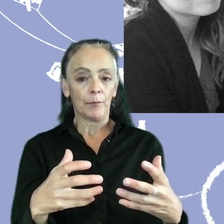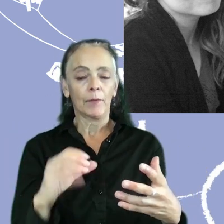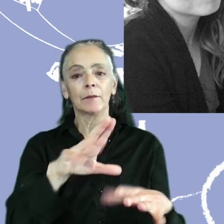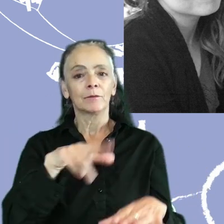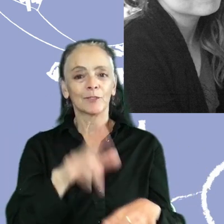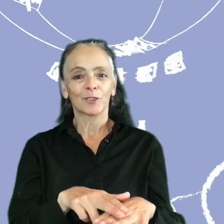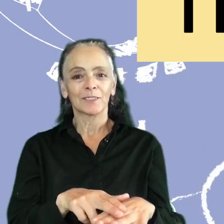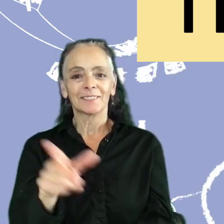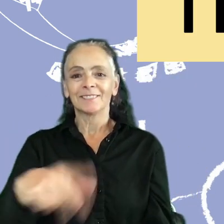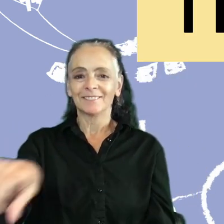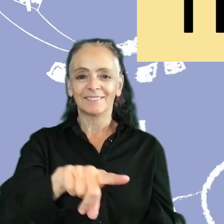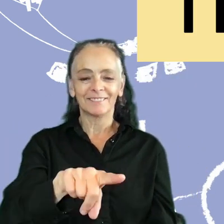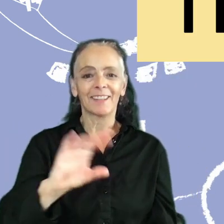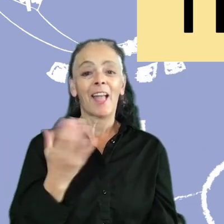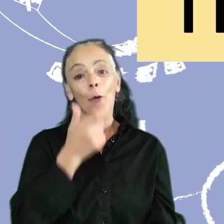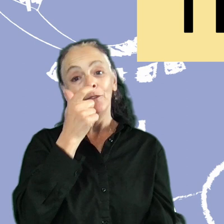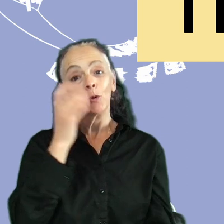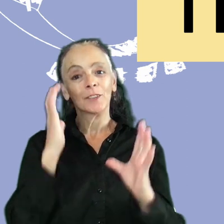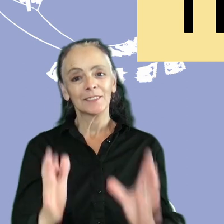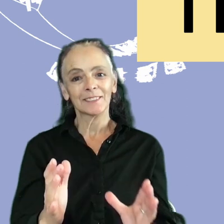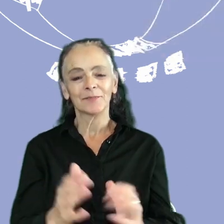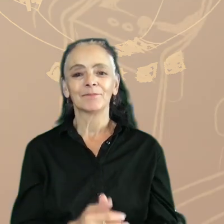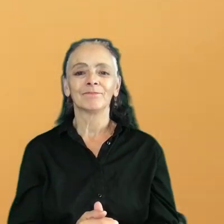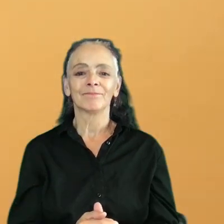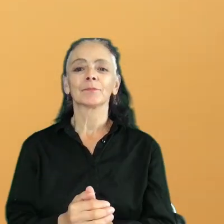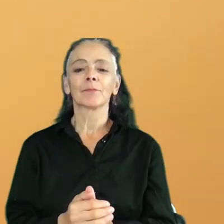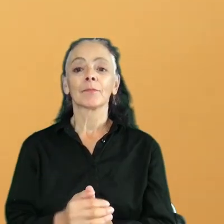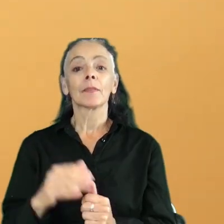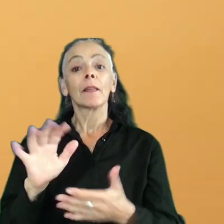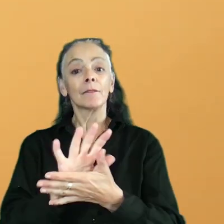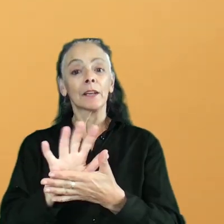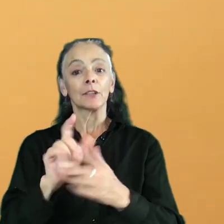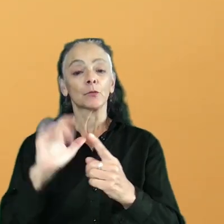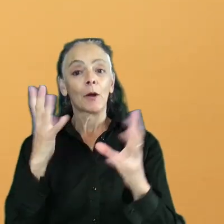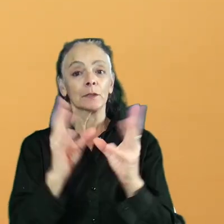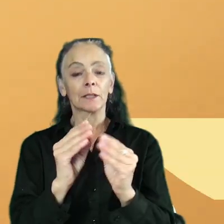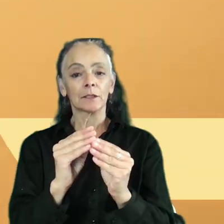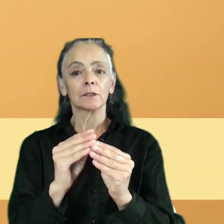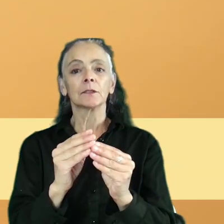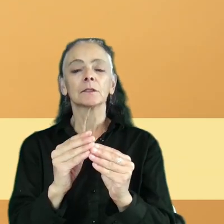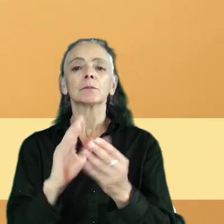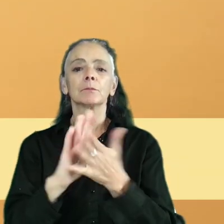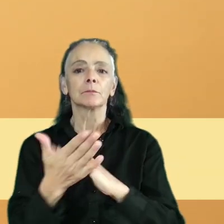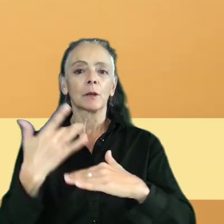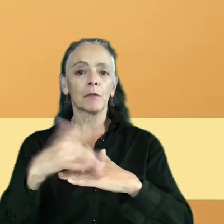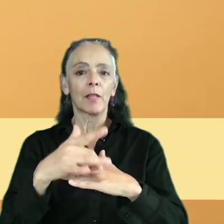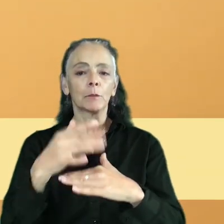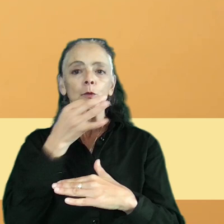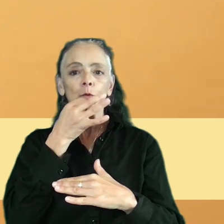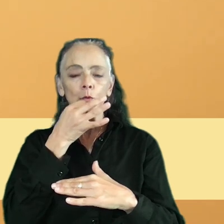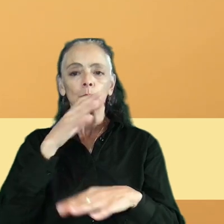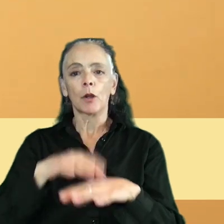team and of course you are viewers videos of the sessions will be available soon on the